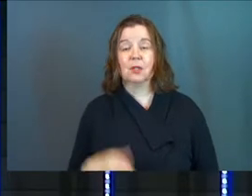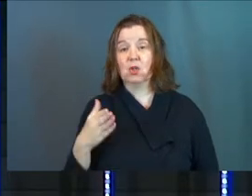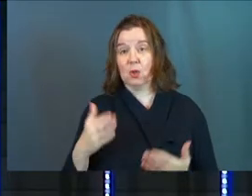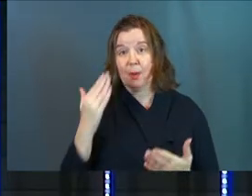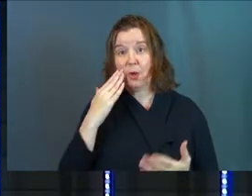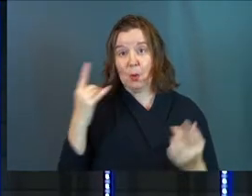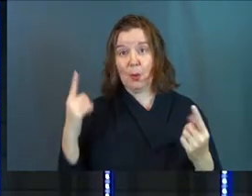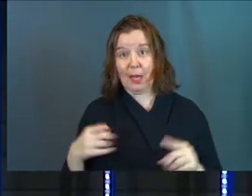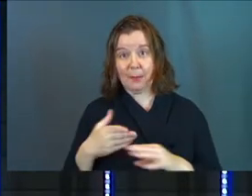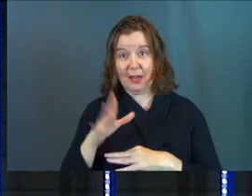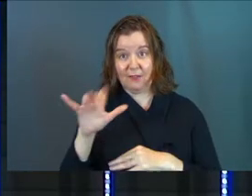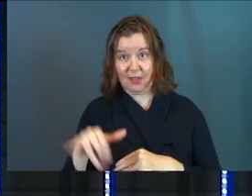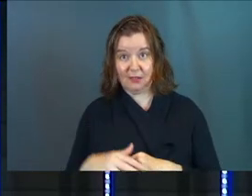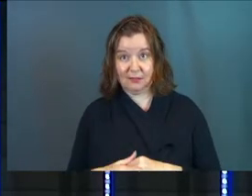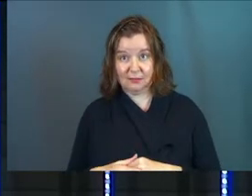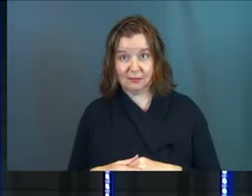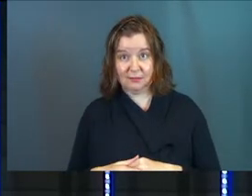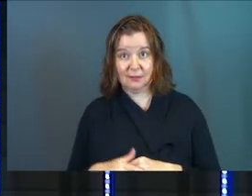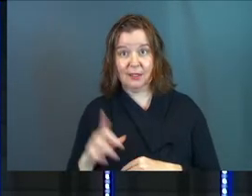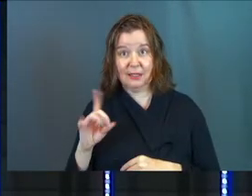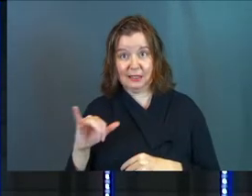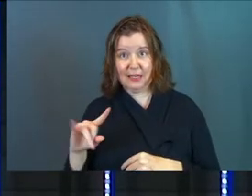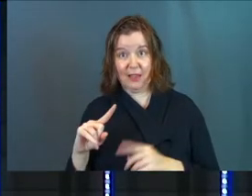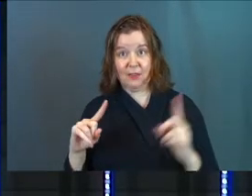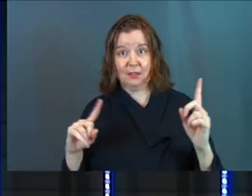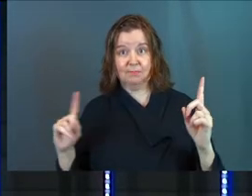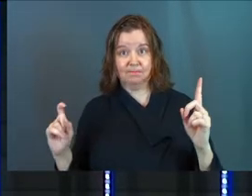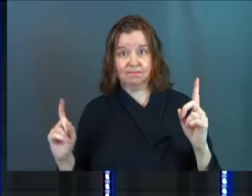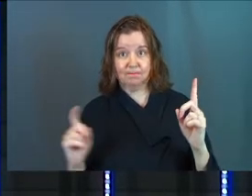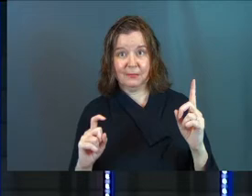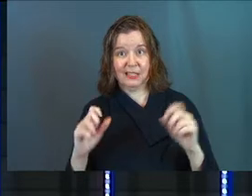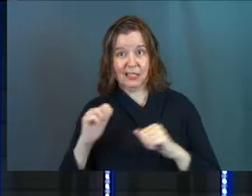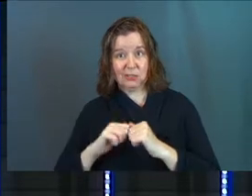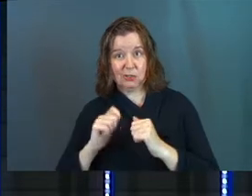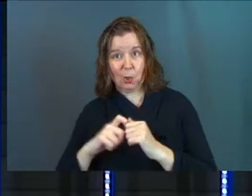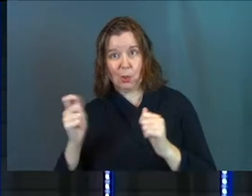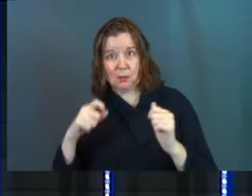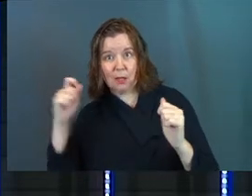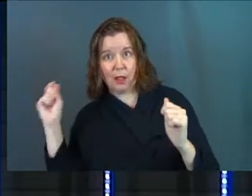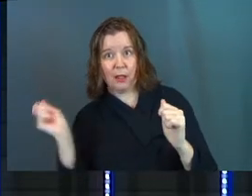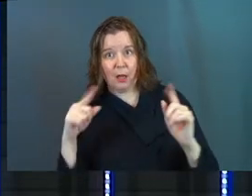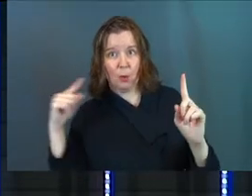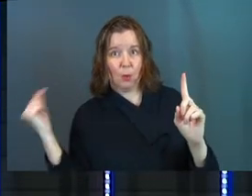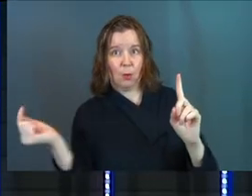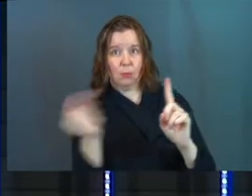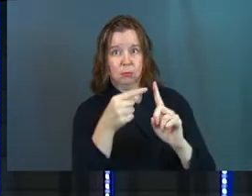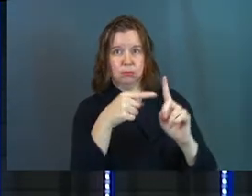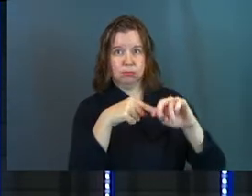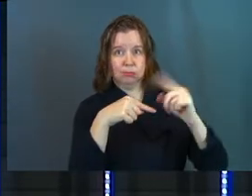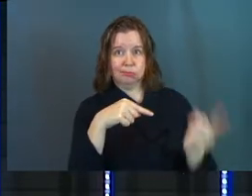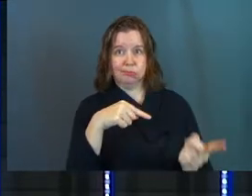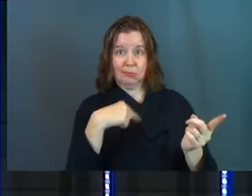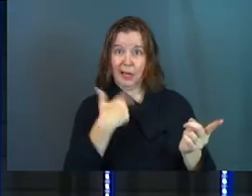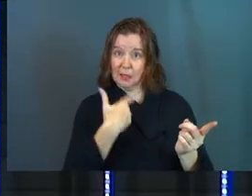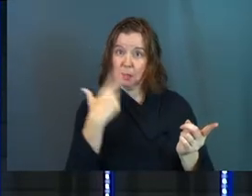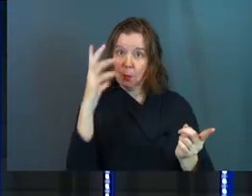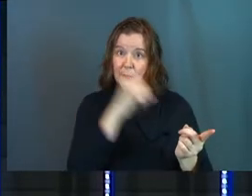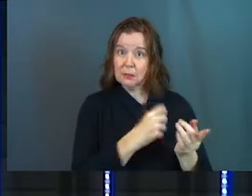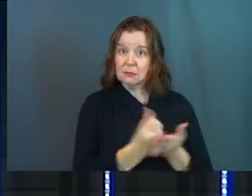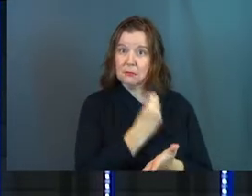You might know what happened after this. David gets some stones and he gets a sling and he goes and he fights Goliath and he wins.